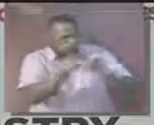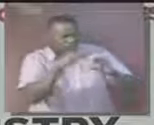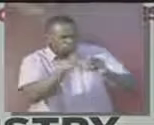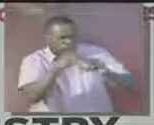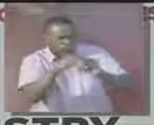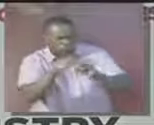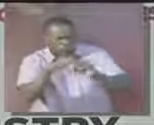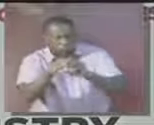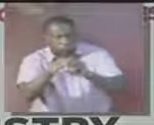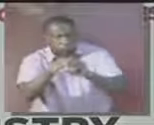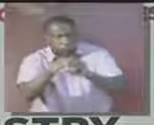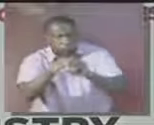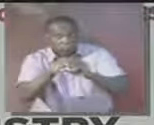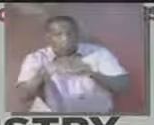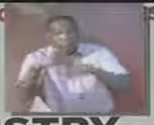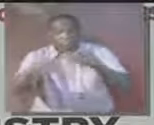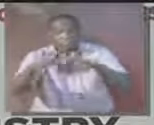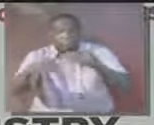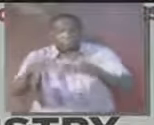persons who are ill.